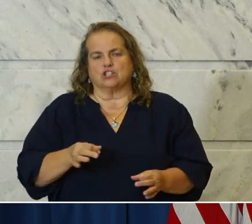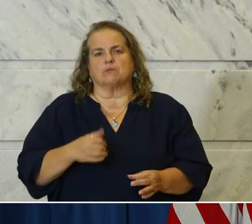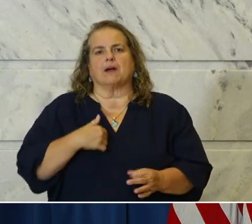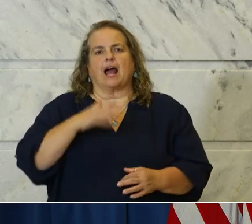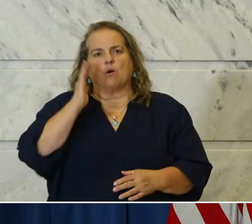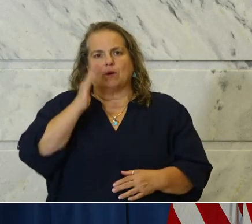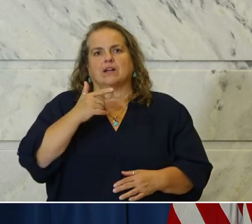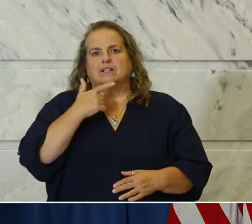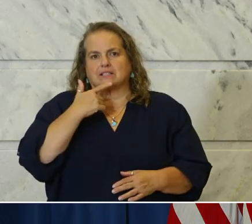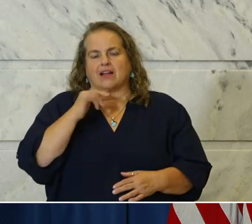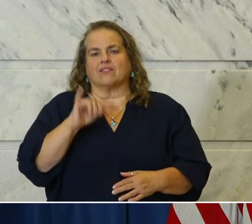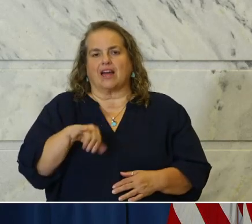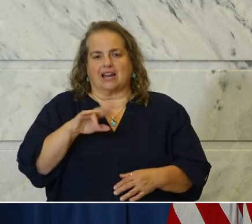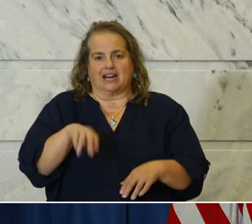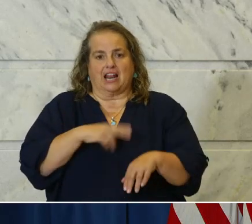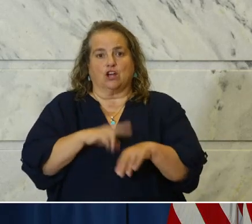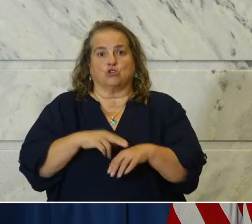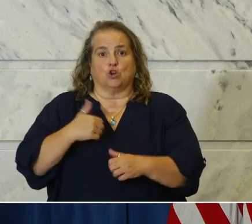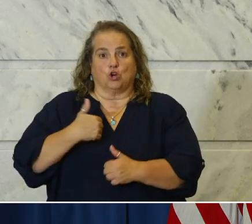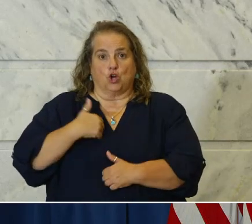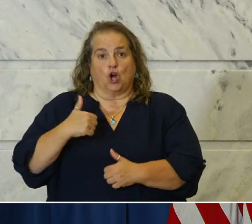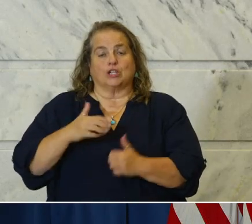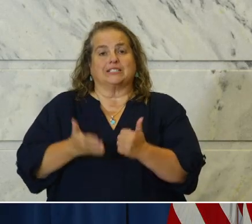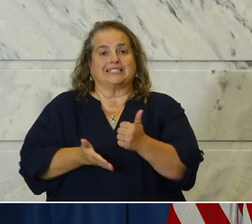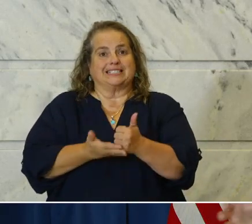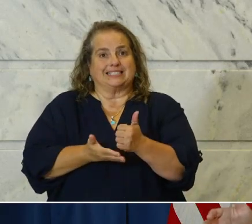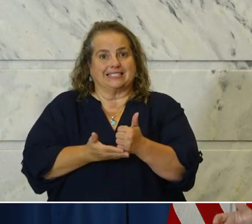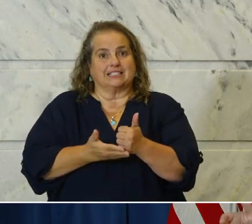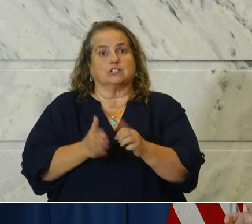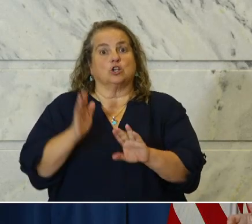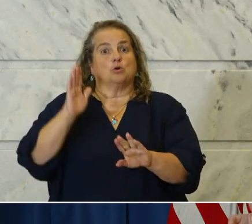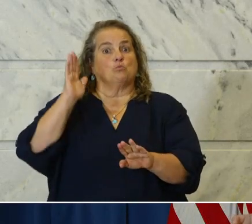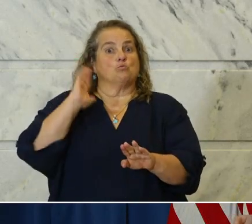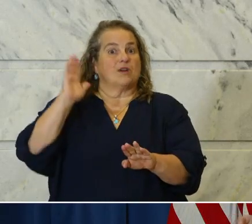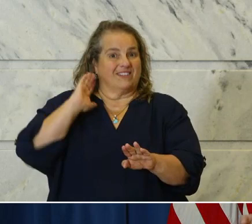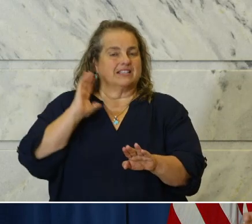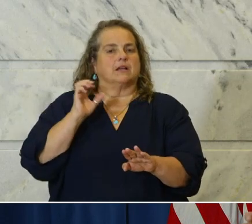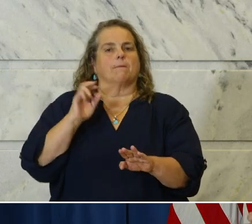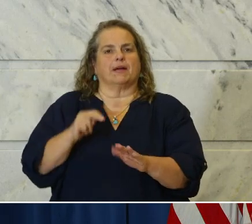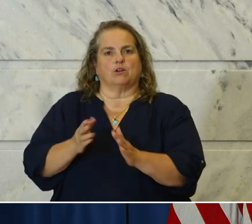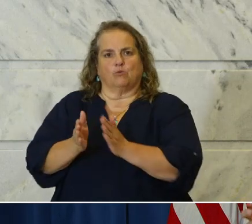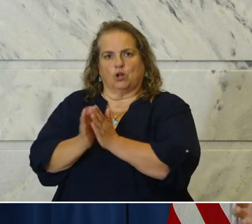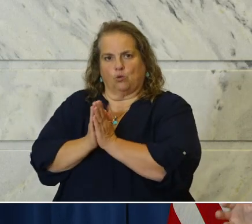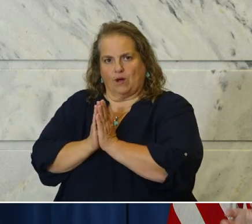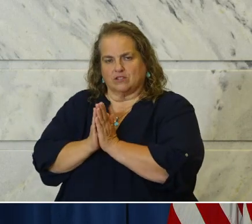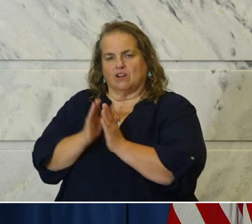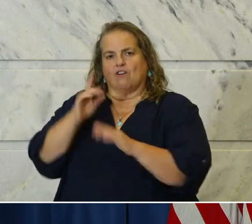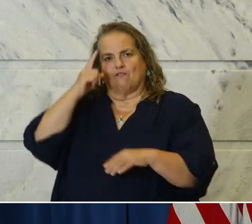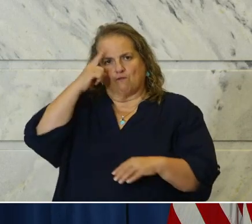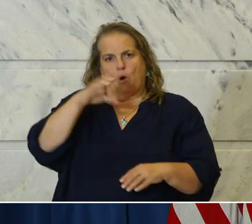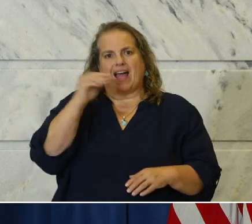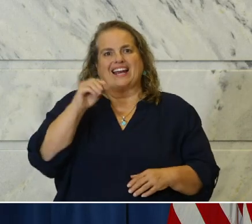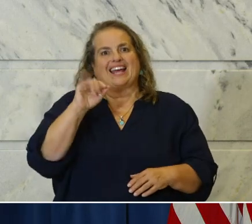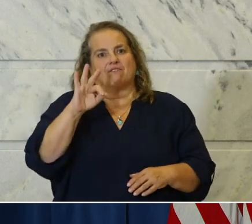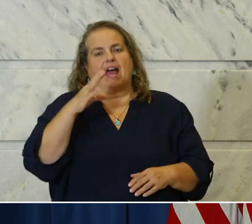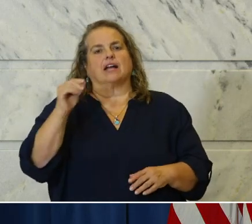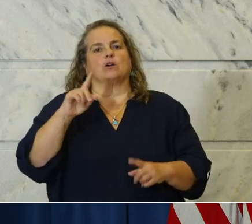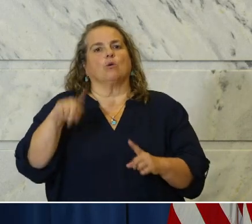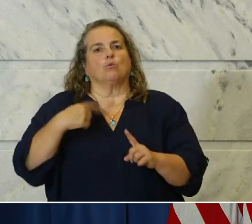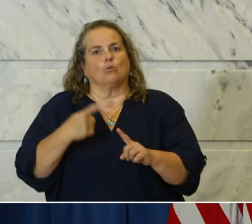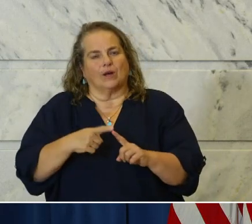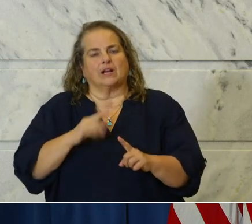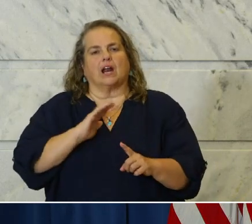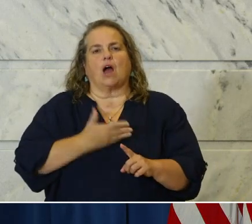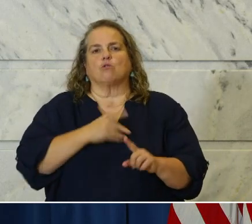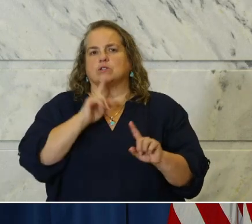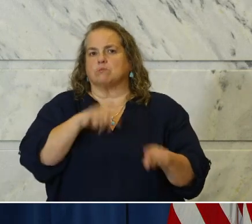that National Guard assistance has previously been requested for an if and when, and our